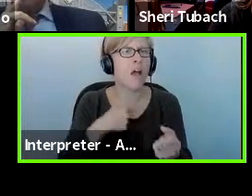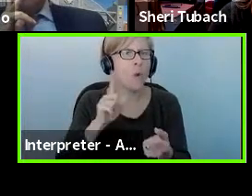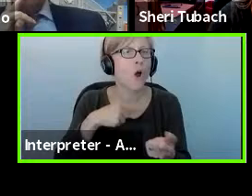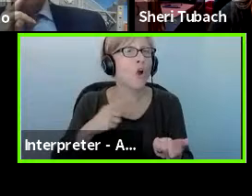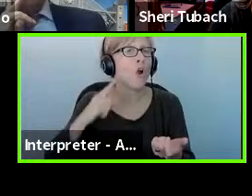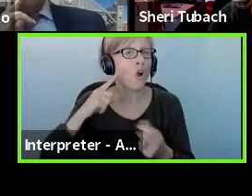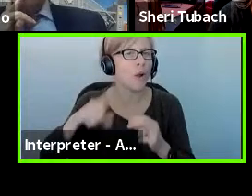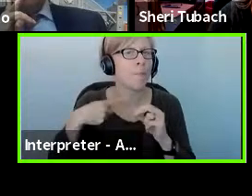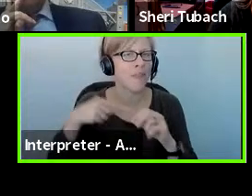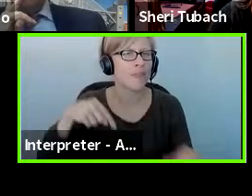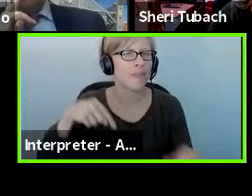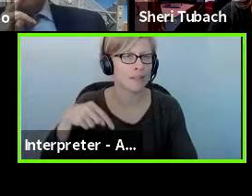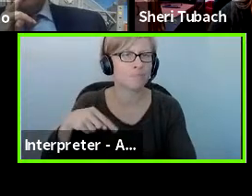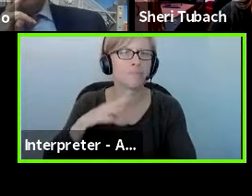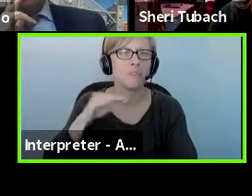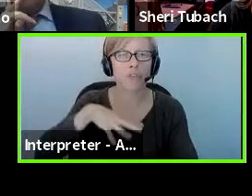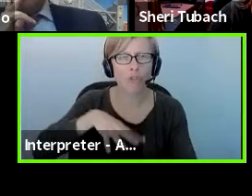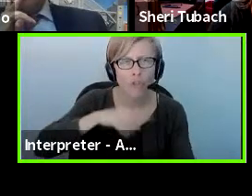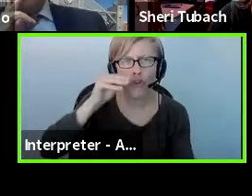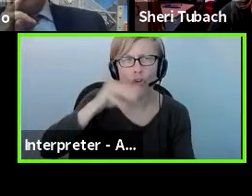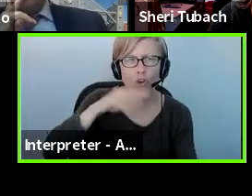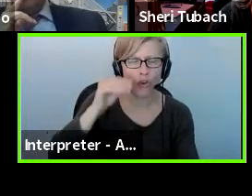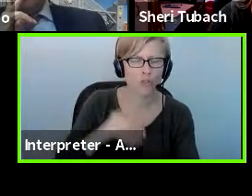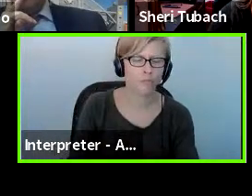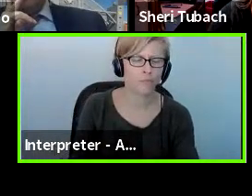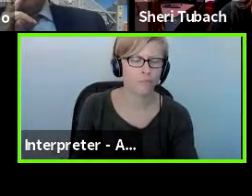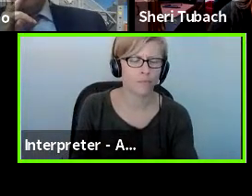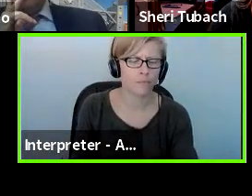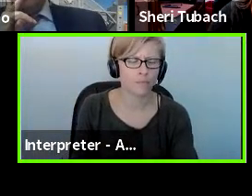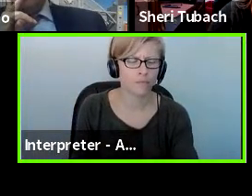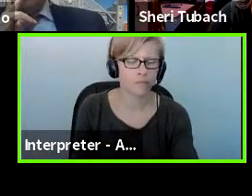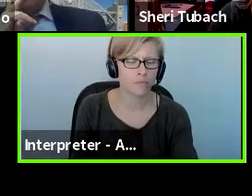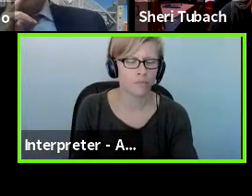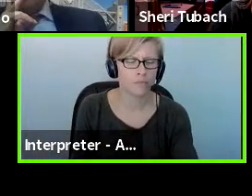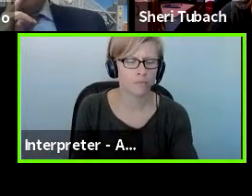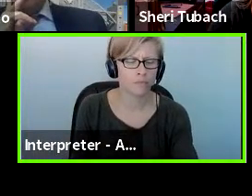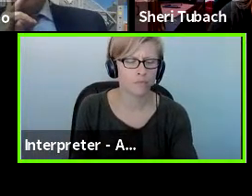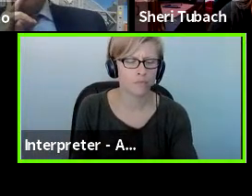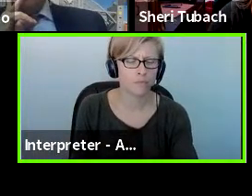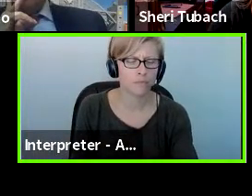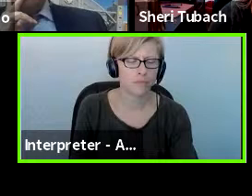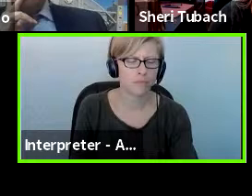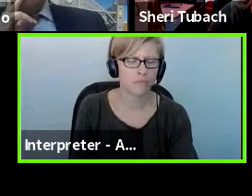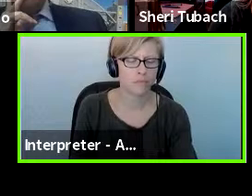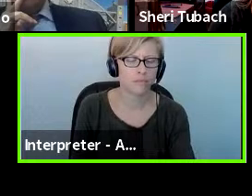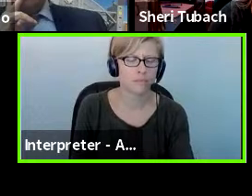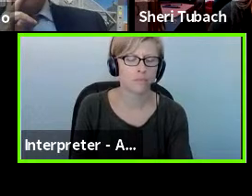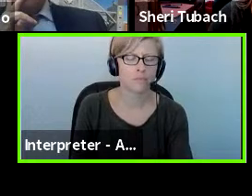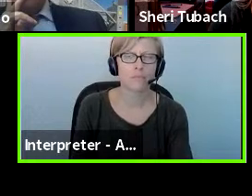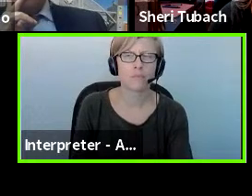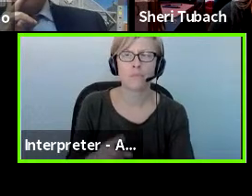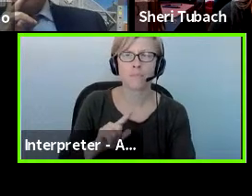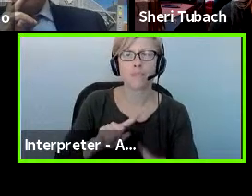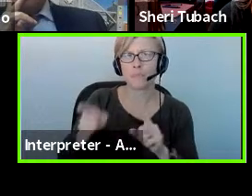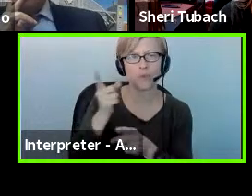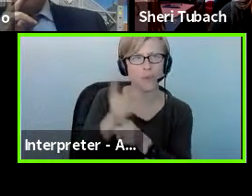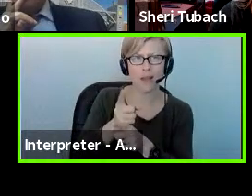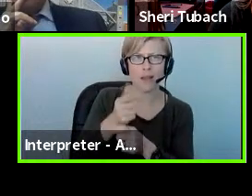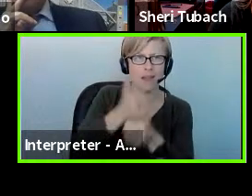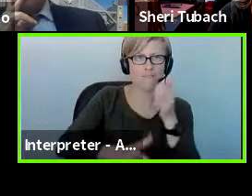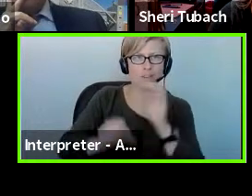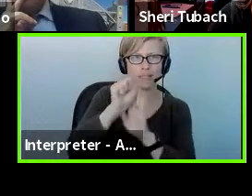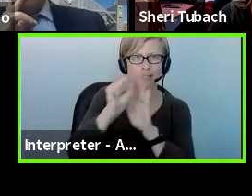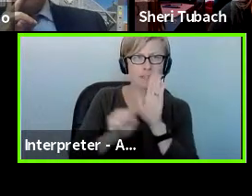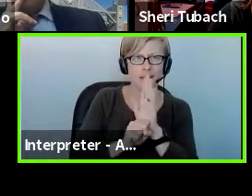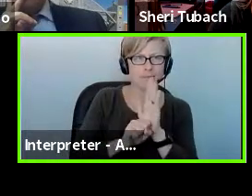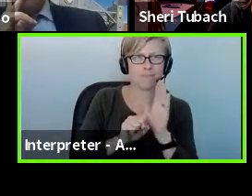this, and learning the sort of state leaders who are doing this. But you're right. Every state is